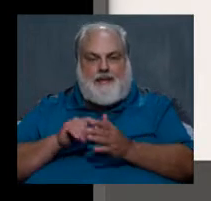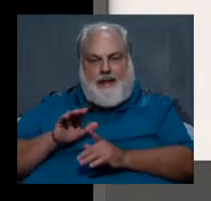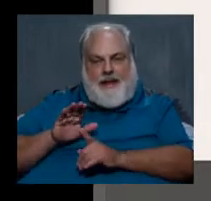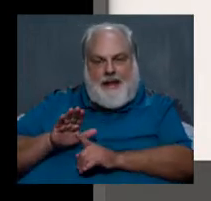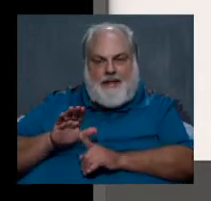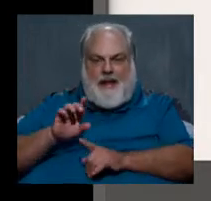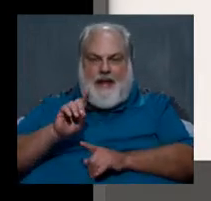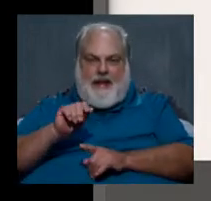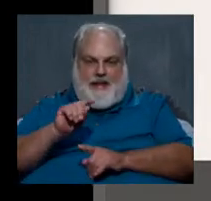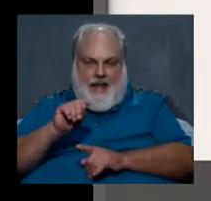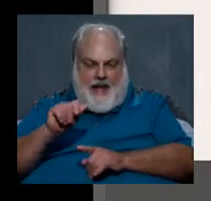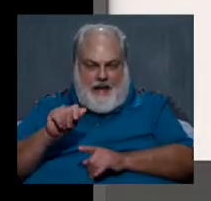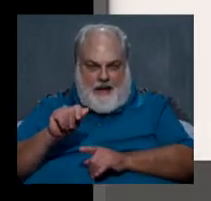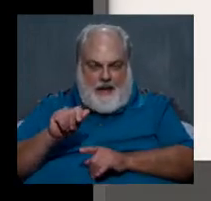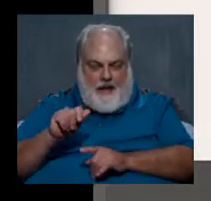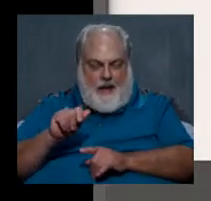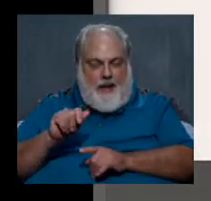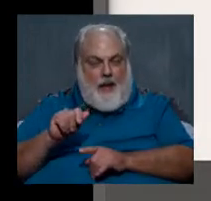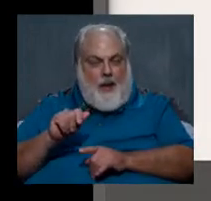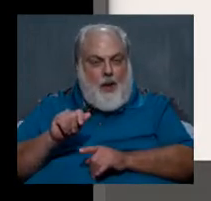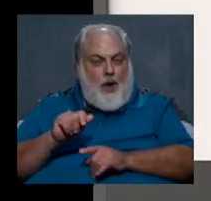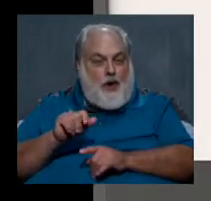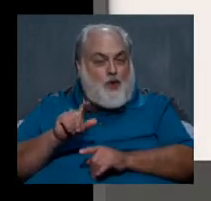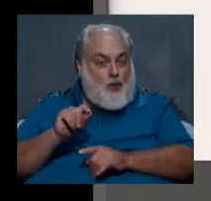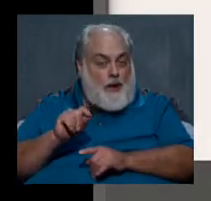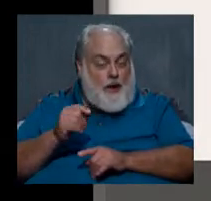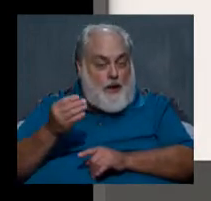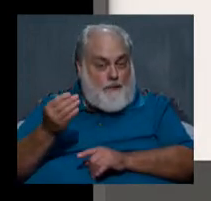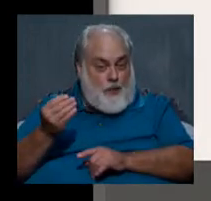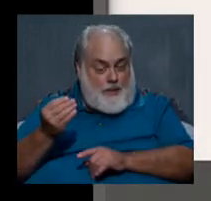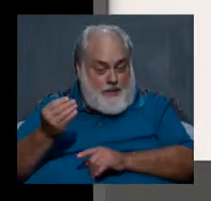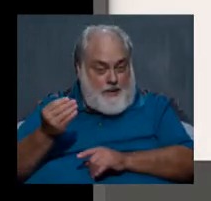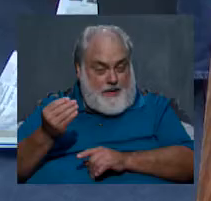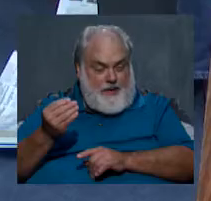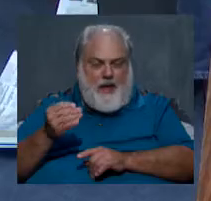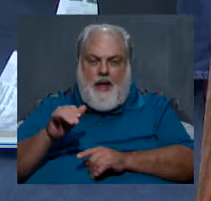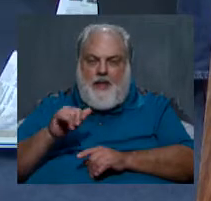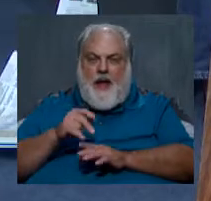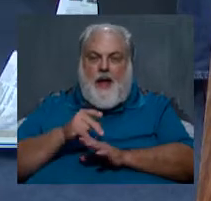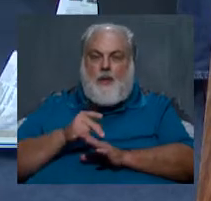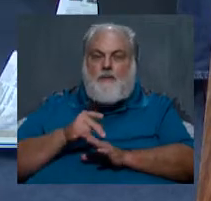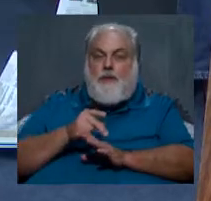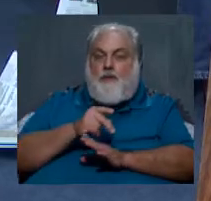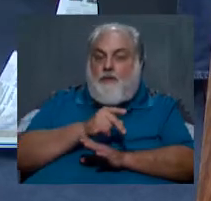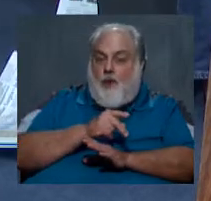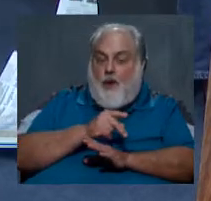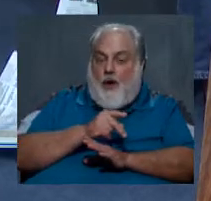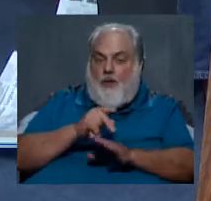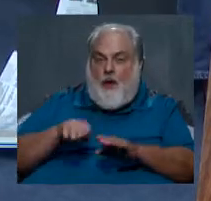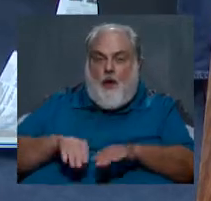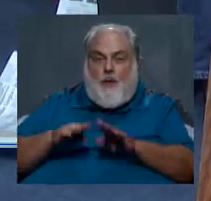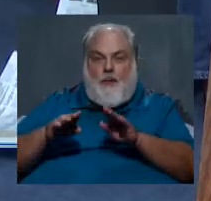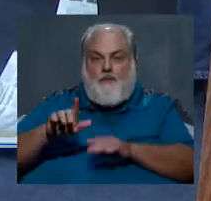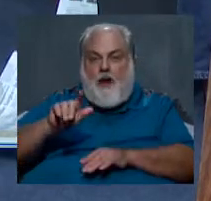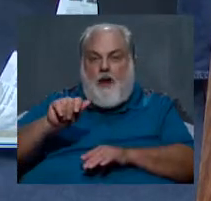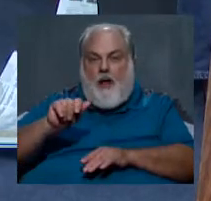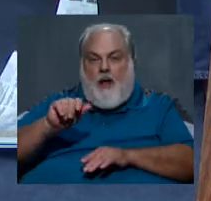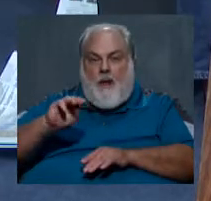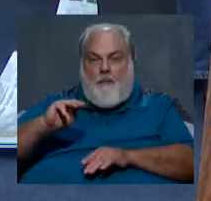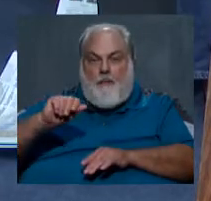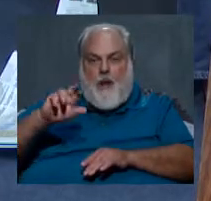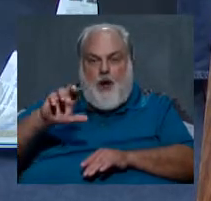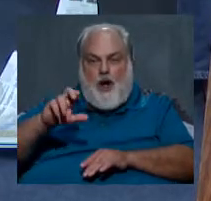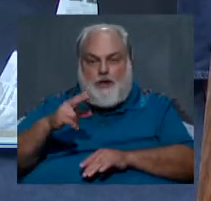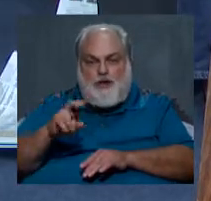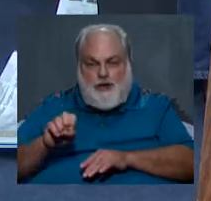turning movement count data was dated 2014. That preceded the opening of La Marche, which